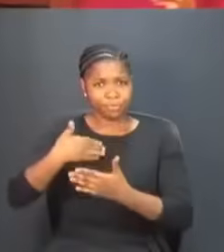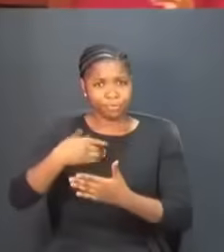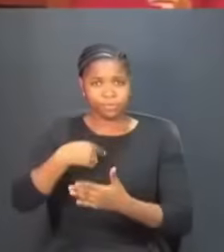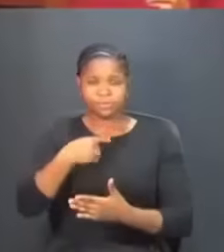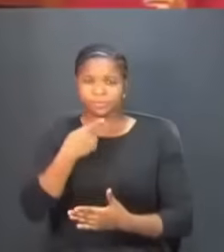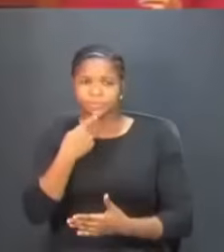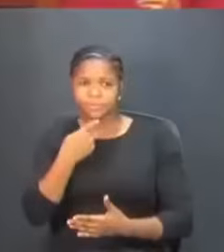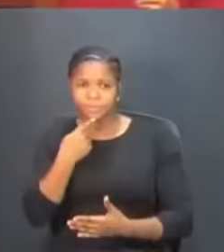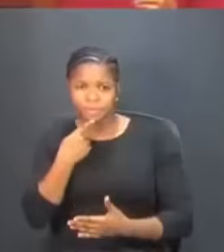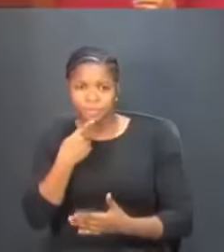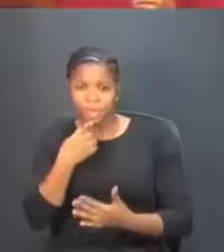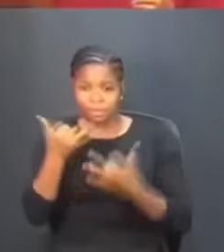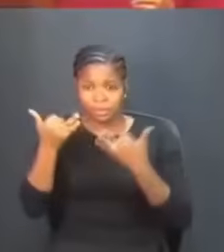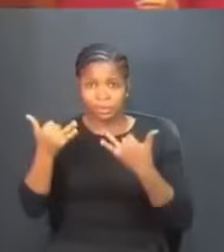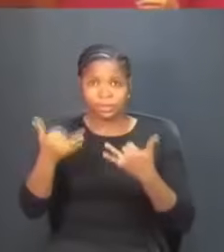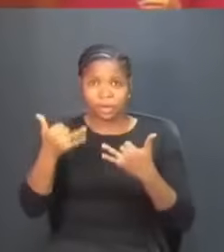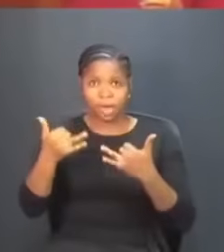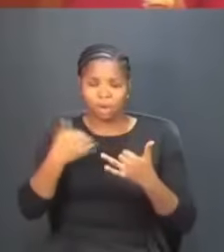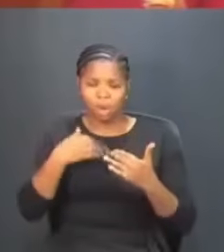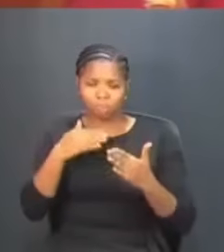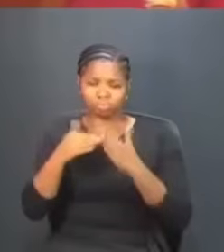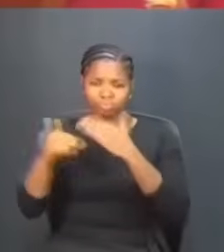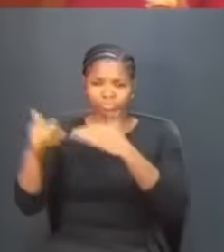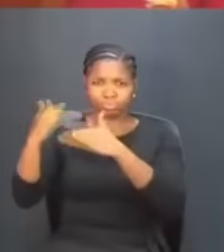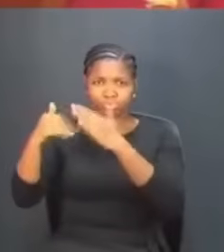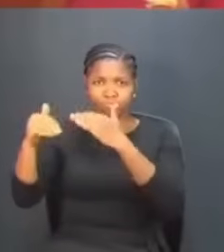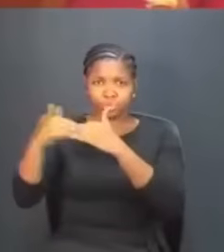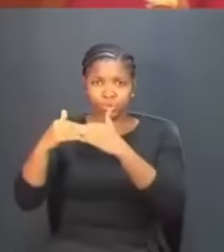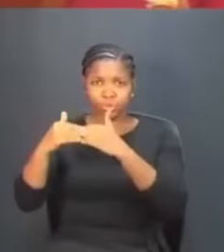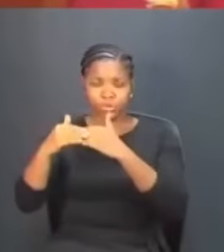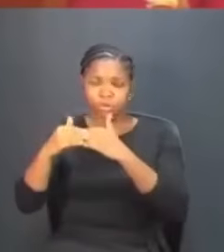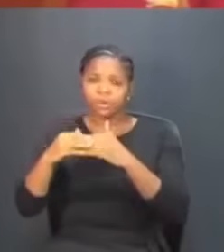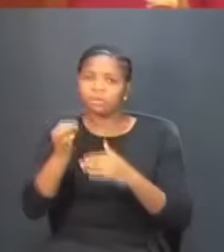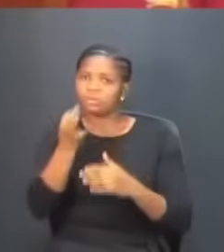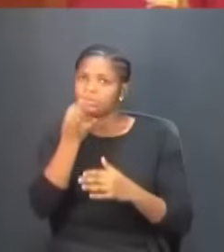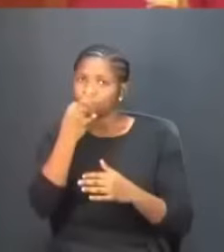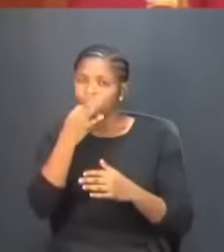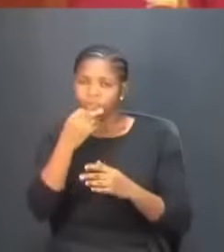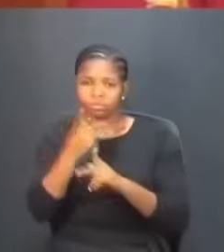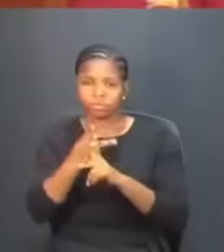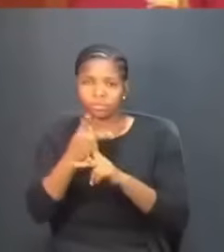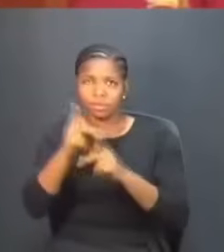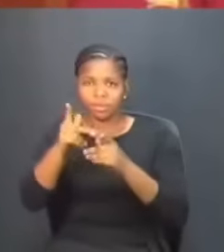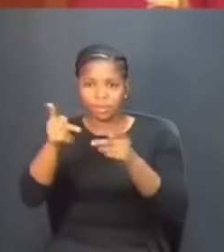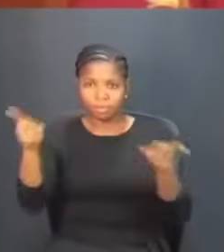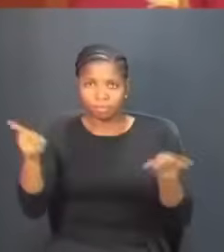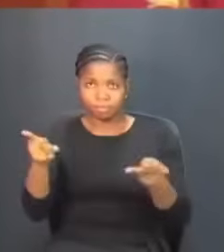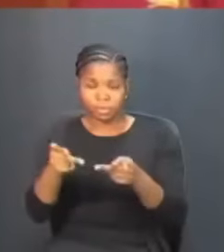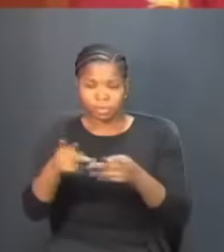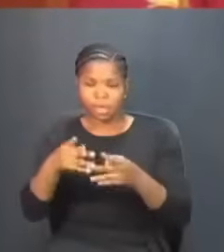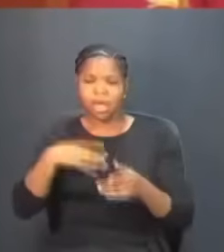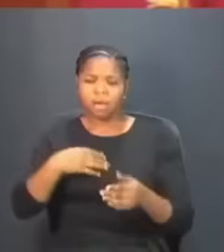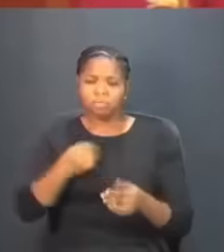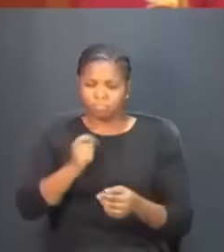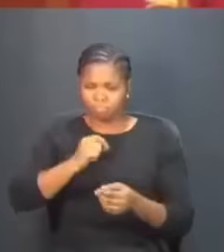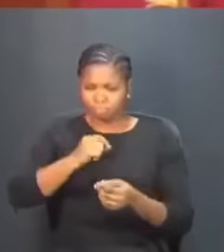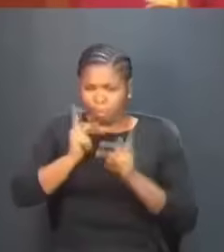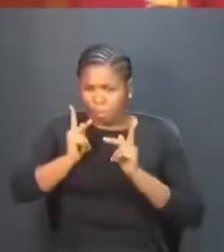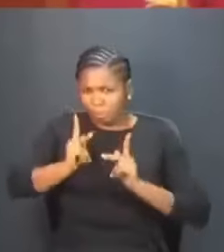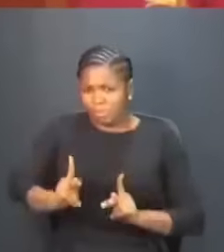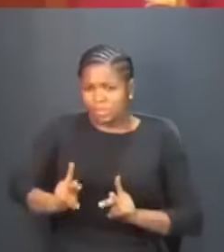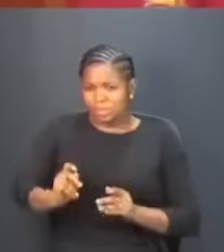speak, we are building food buffer. In fact, I will write to Ghana Statistical Service to give